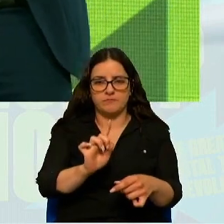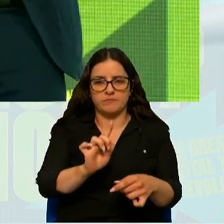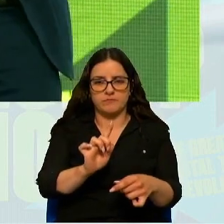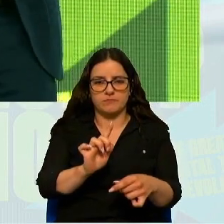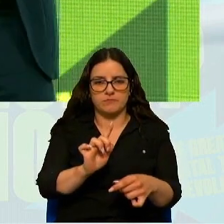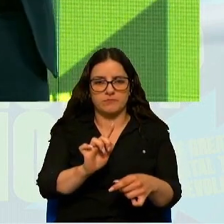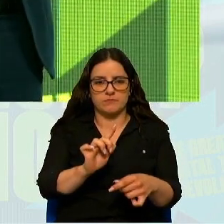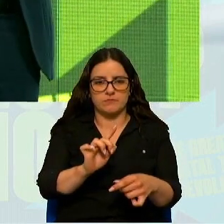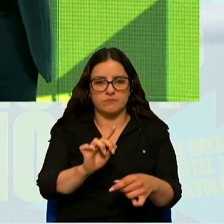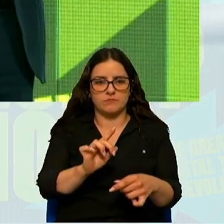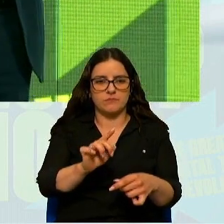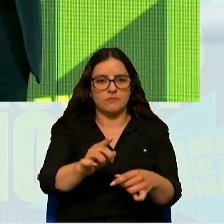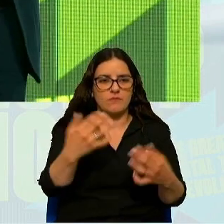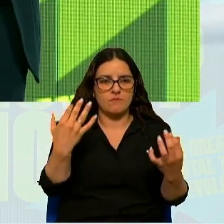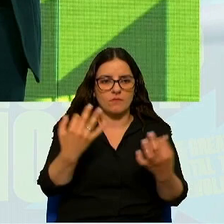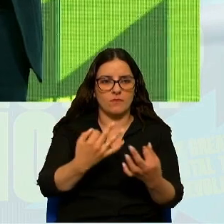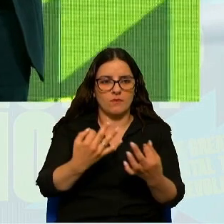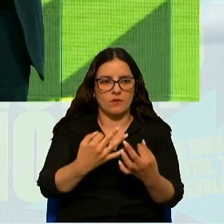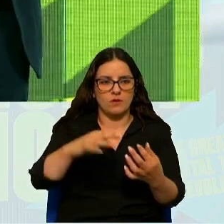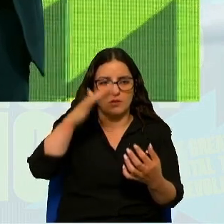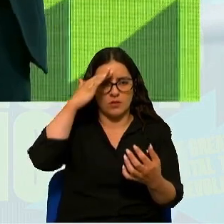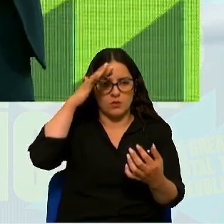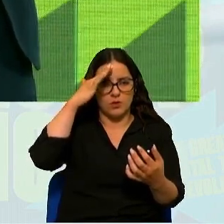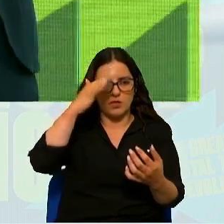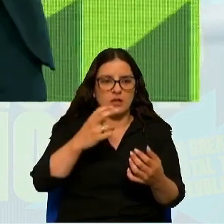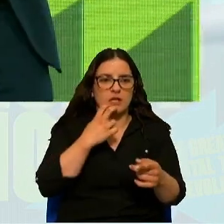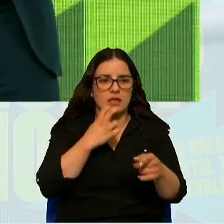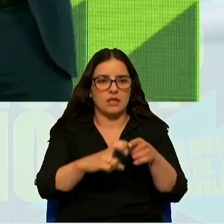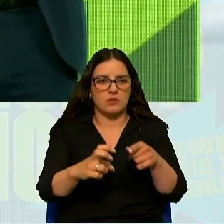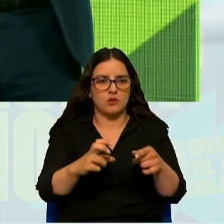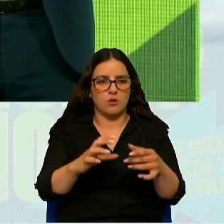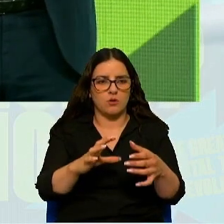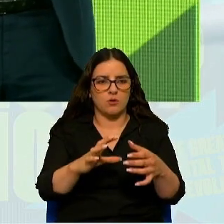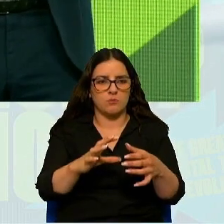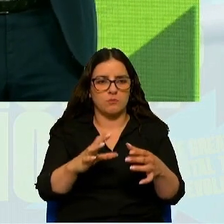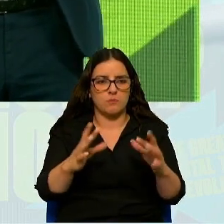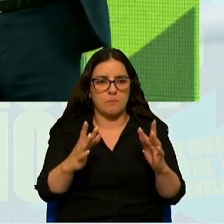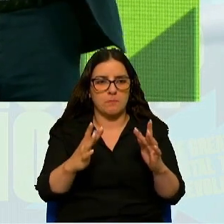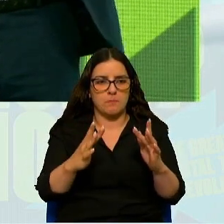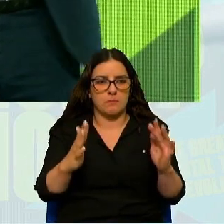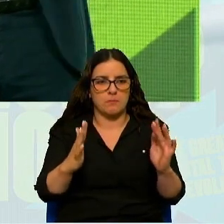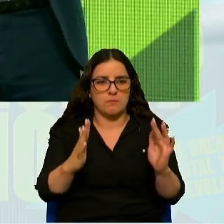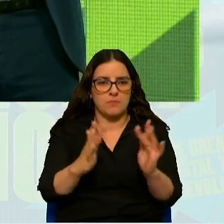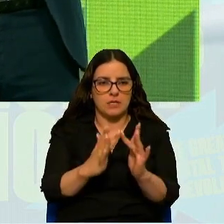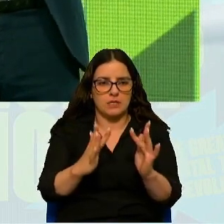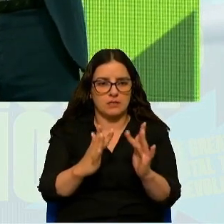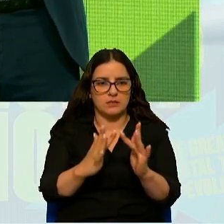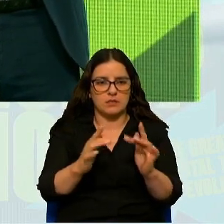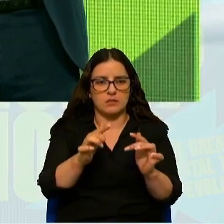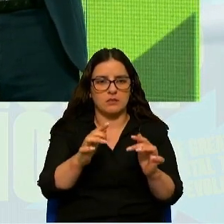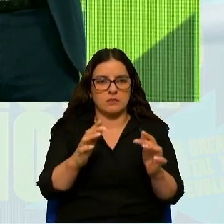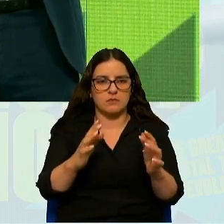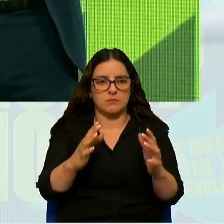we are not used to yet. So the electromagnetic theory and the